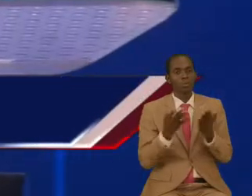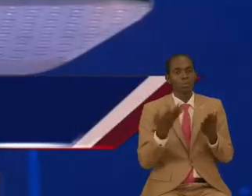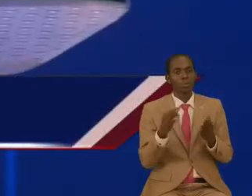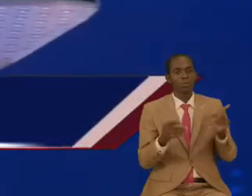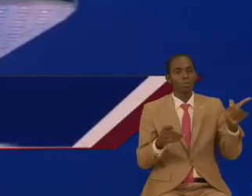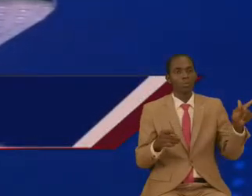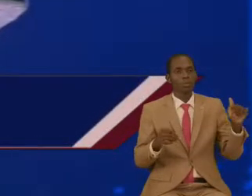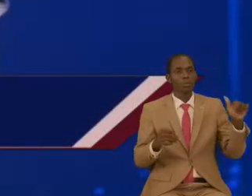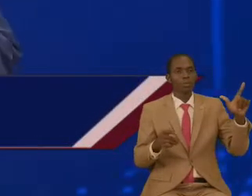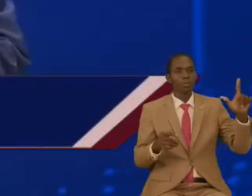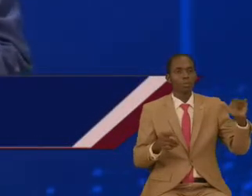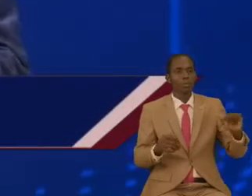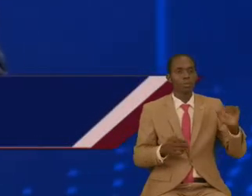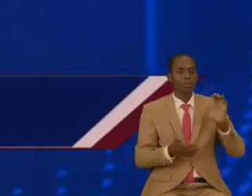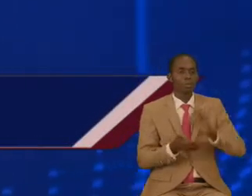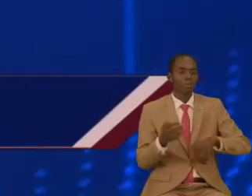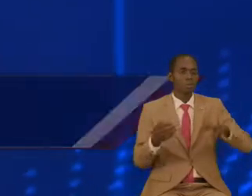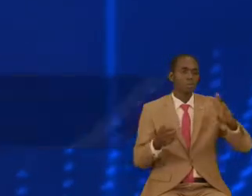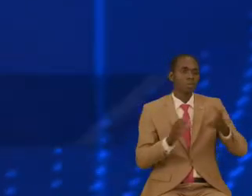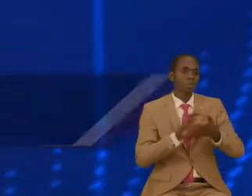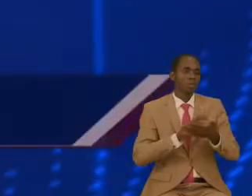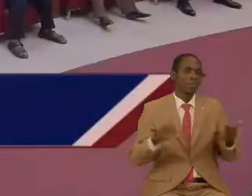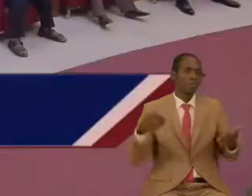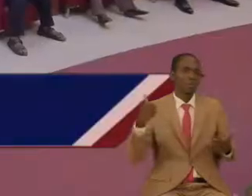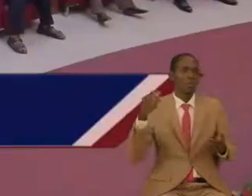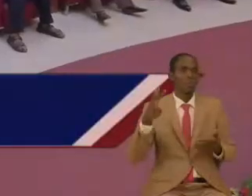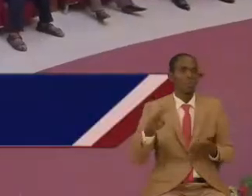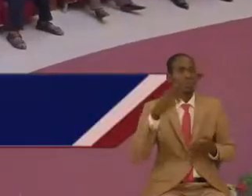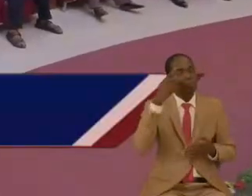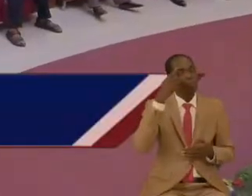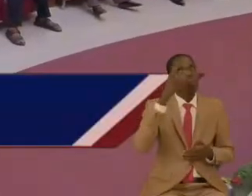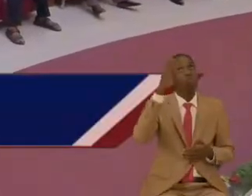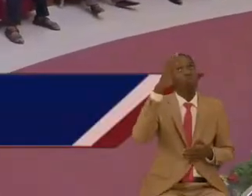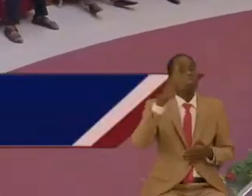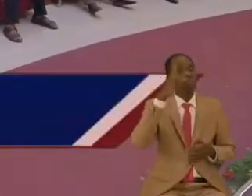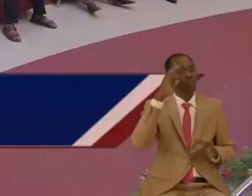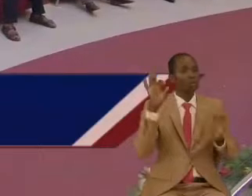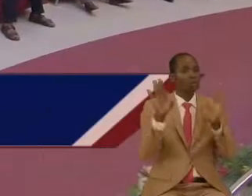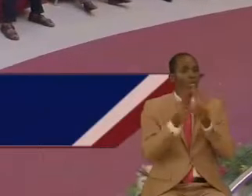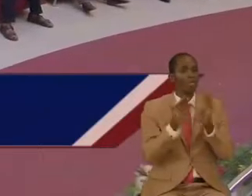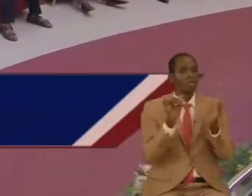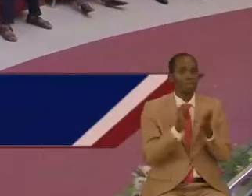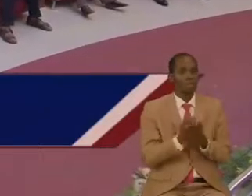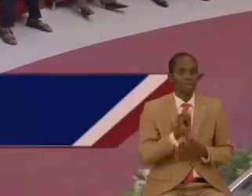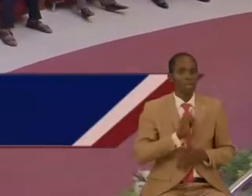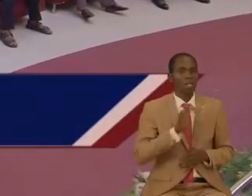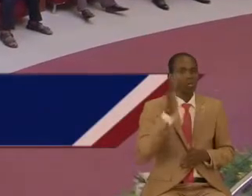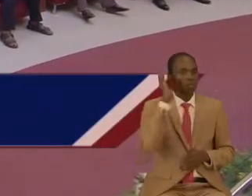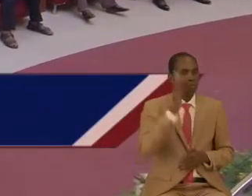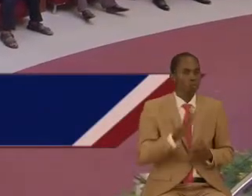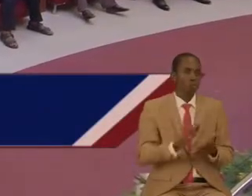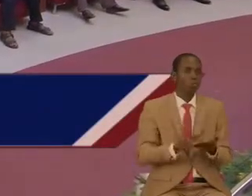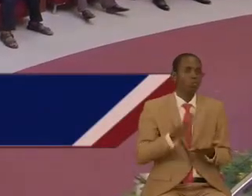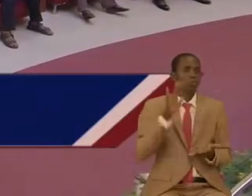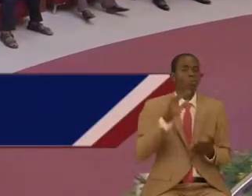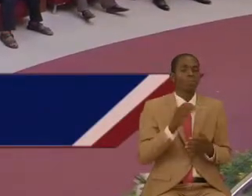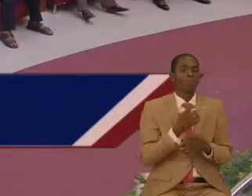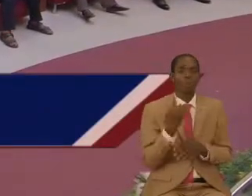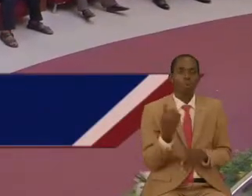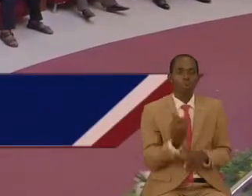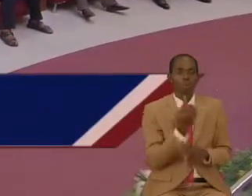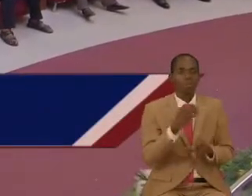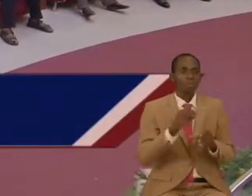Galatians chapter 6, verse 14. But God forbid that I should glory,